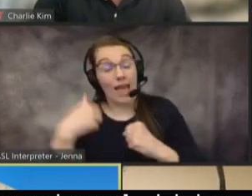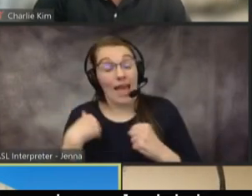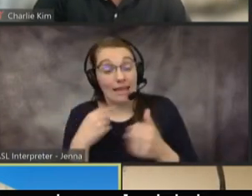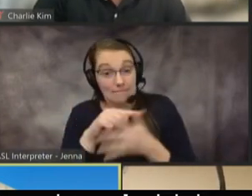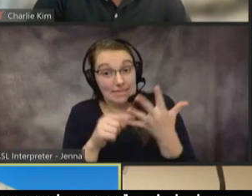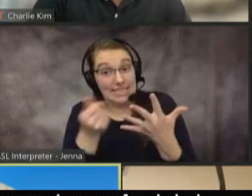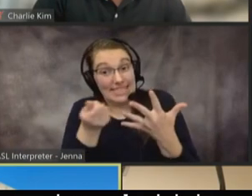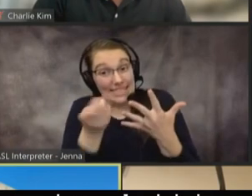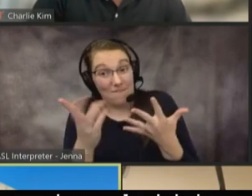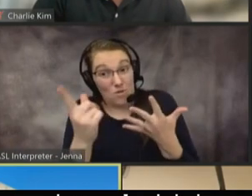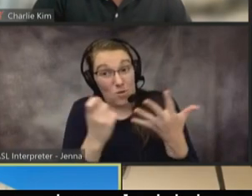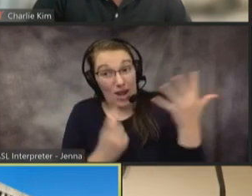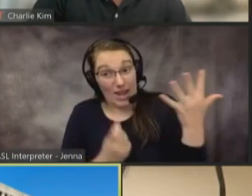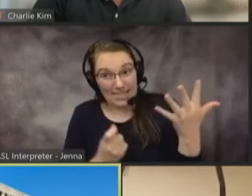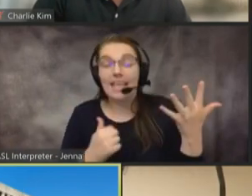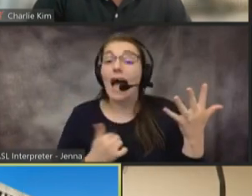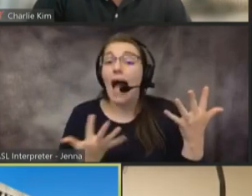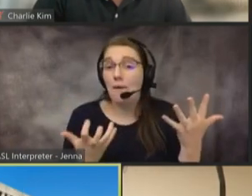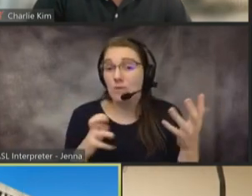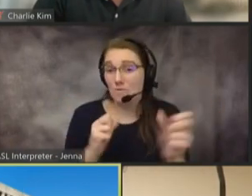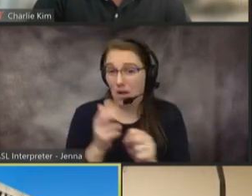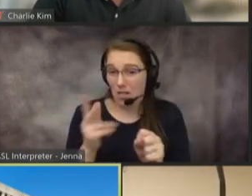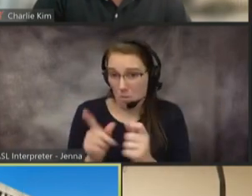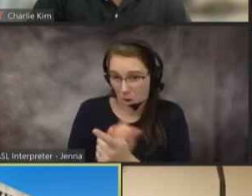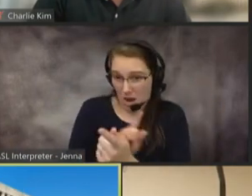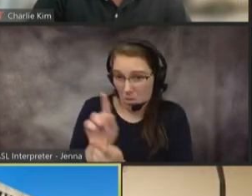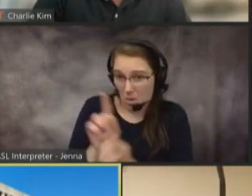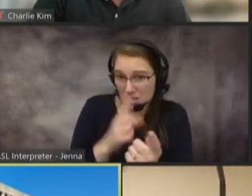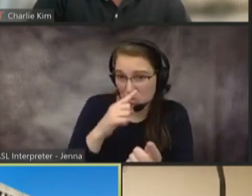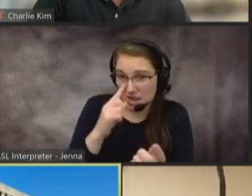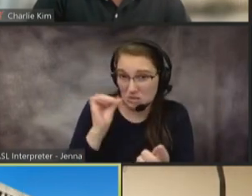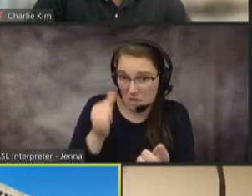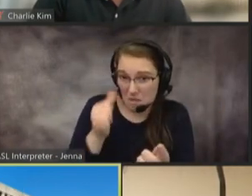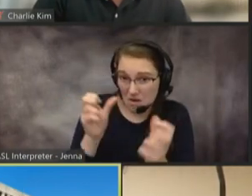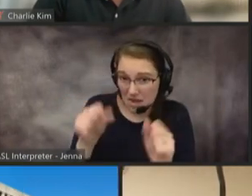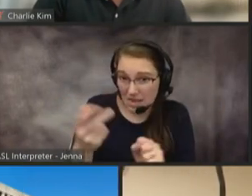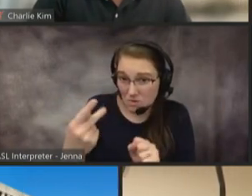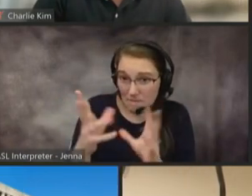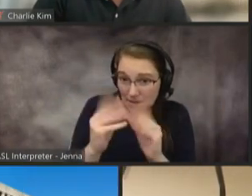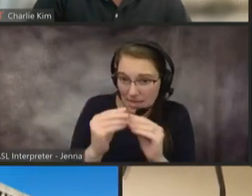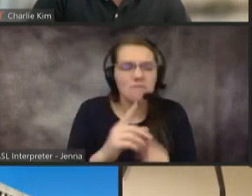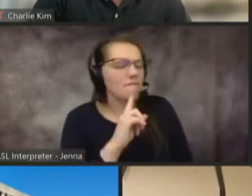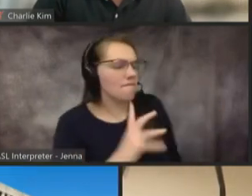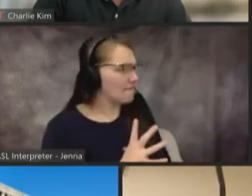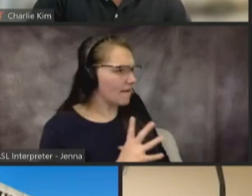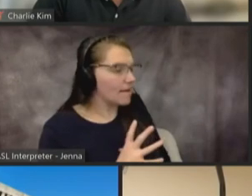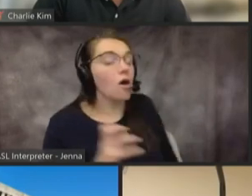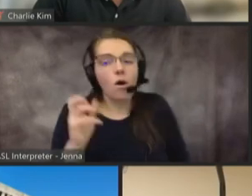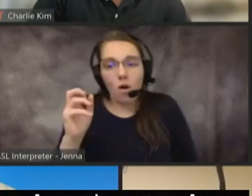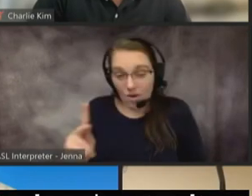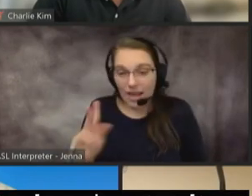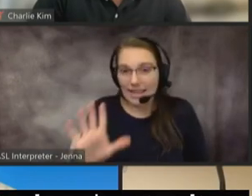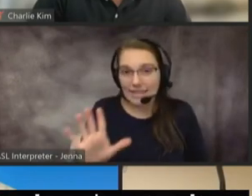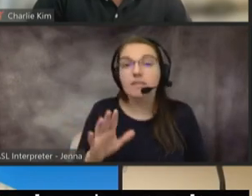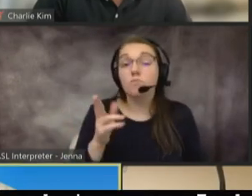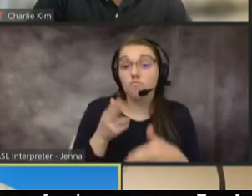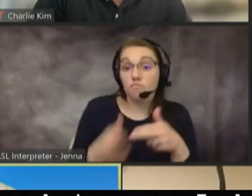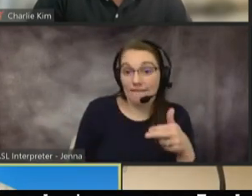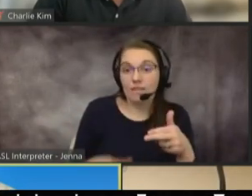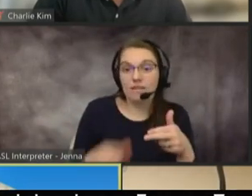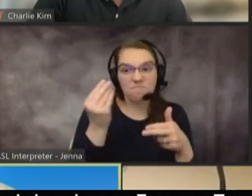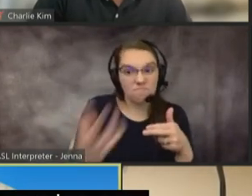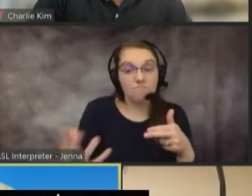so I would love to follow up with you one-on-one. Can we do that tomorrow? But yeah, really, okay. Okay, really briefly, I will say that the city